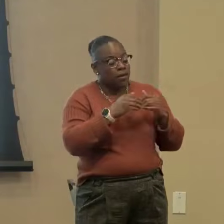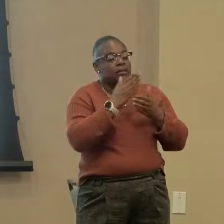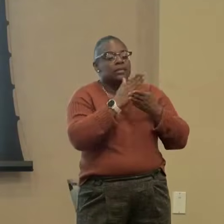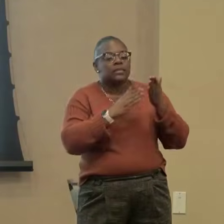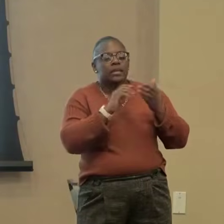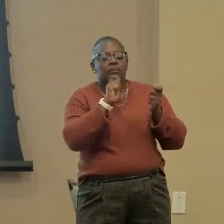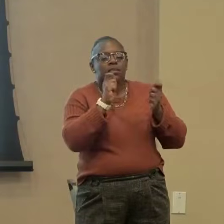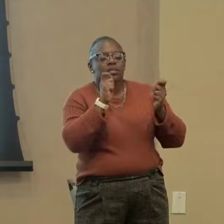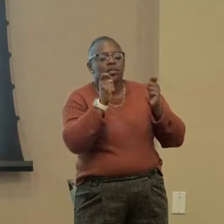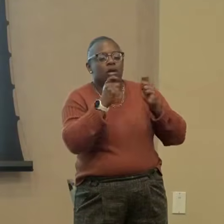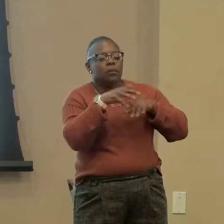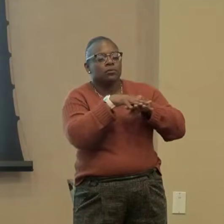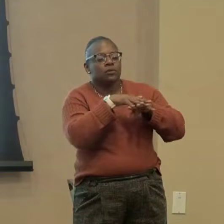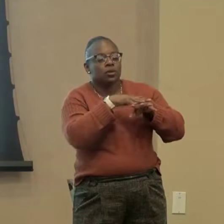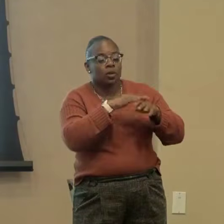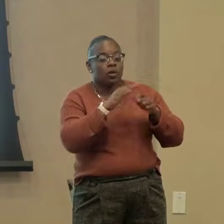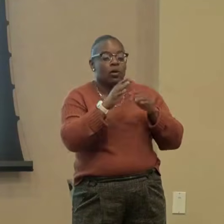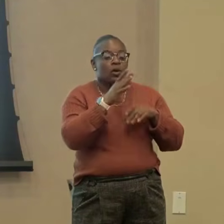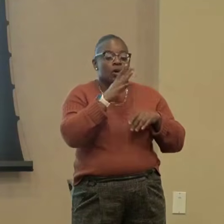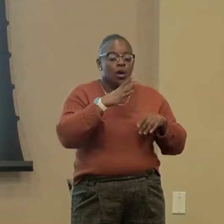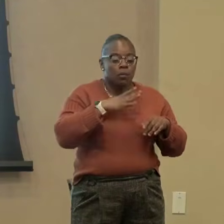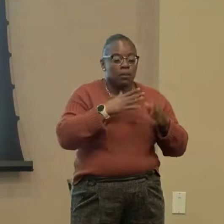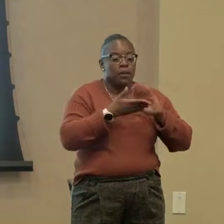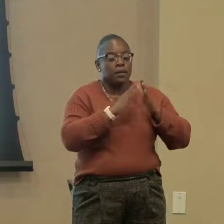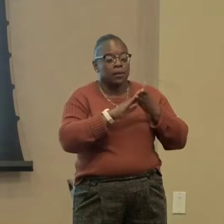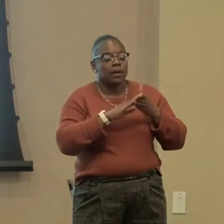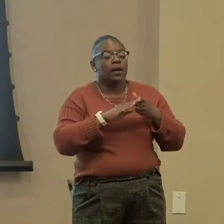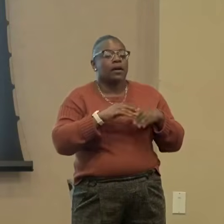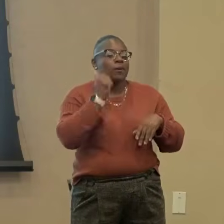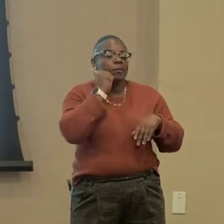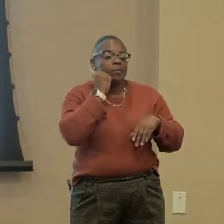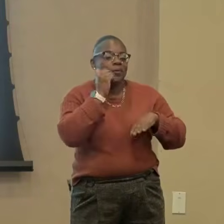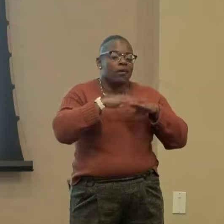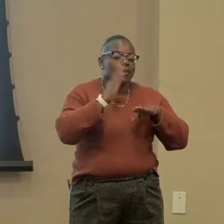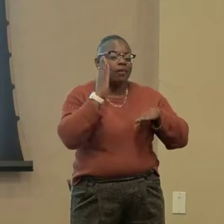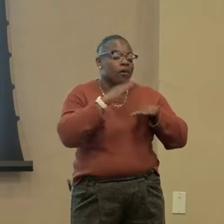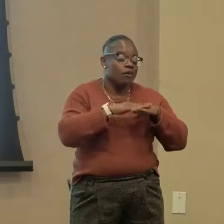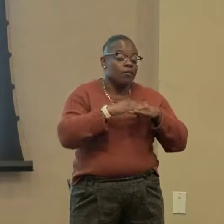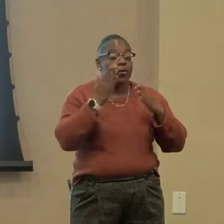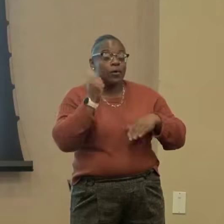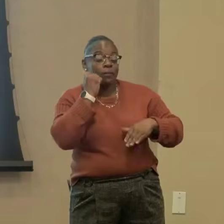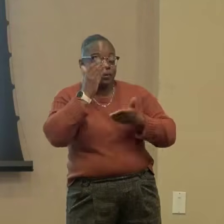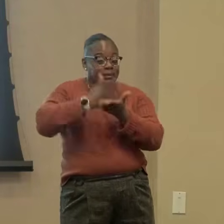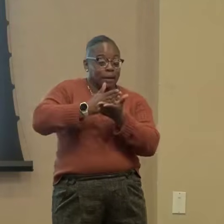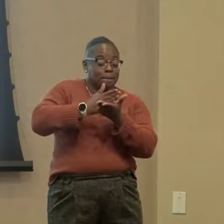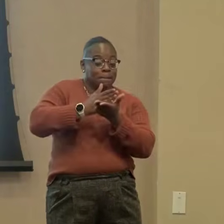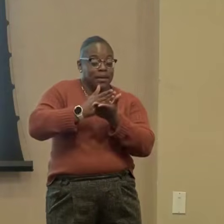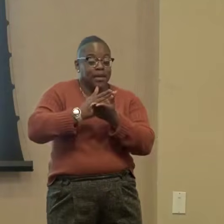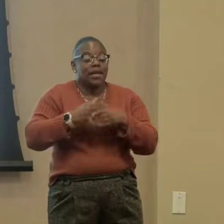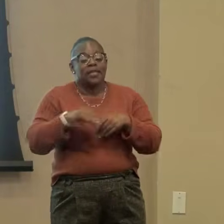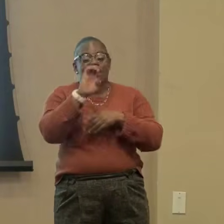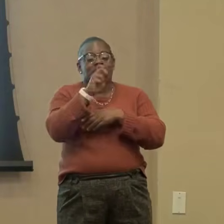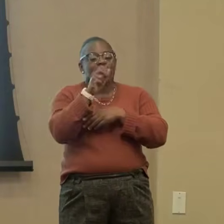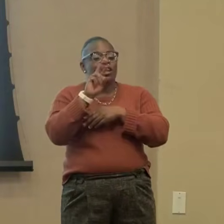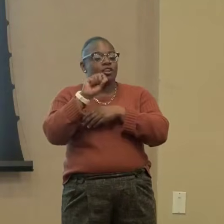more gradual, especially as women are entering perimenopause and menopause, that estrogen's slowly declining